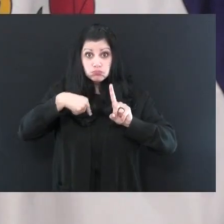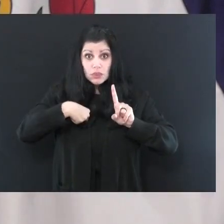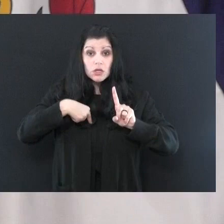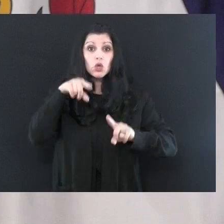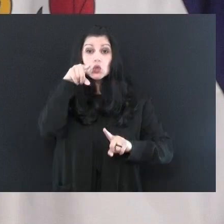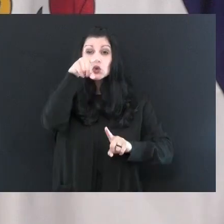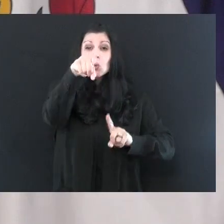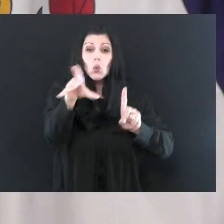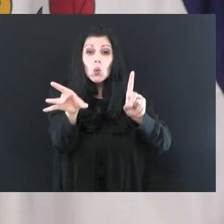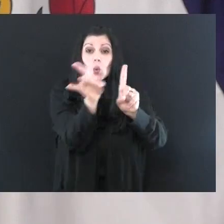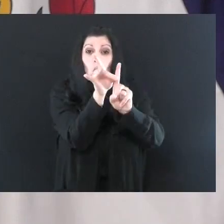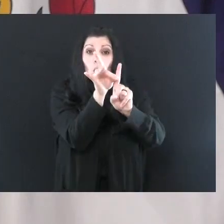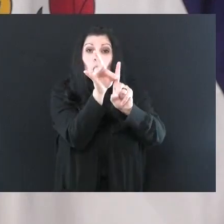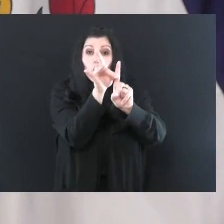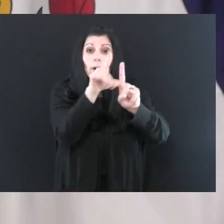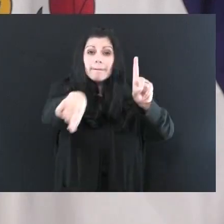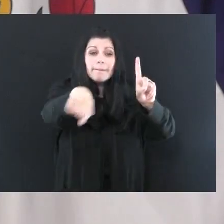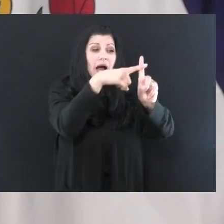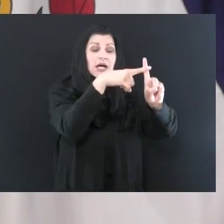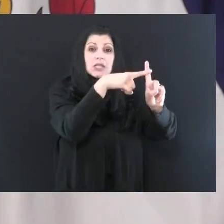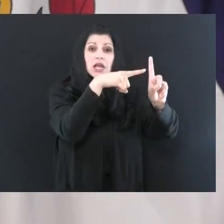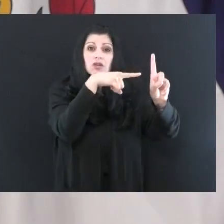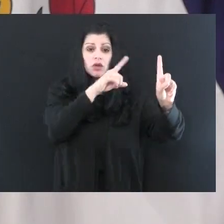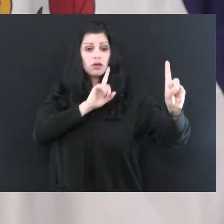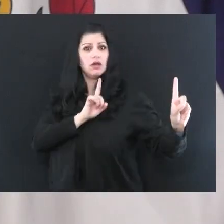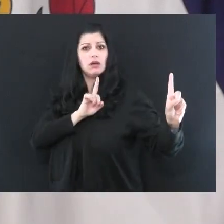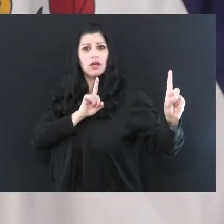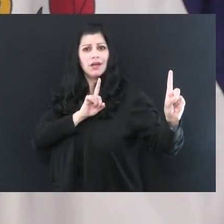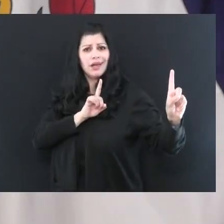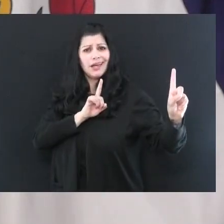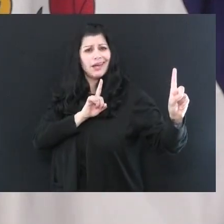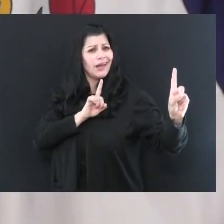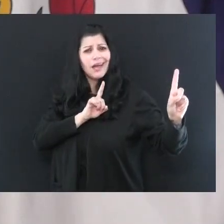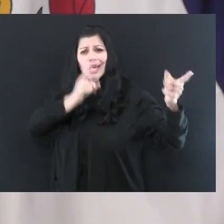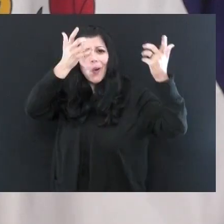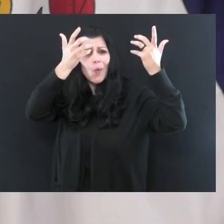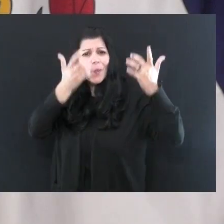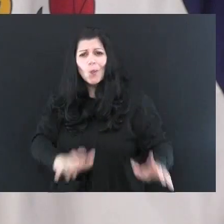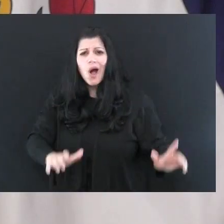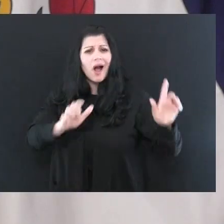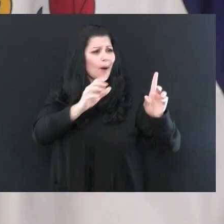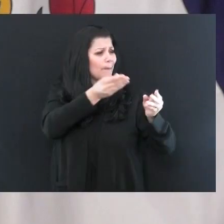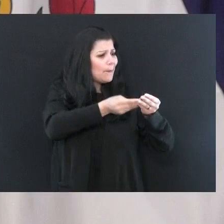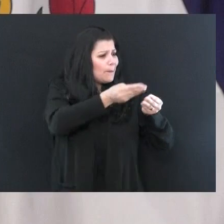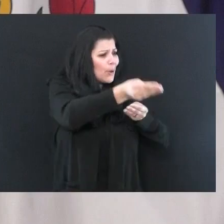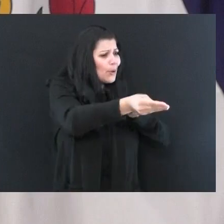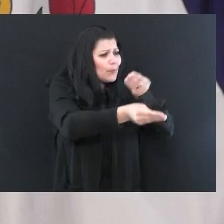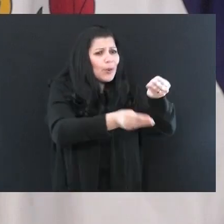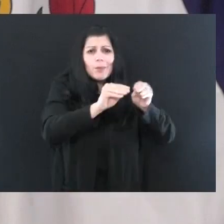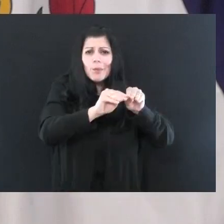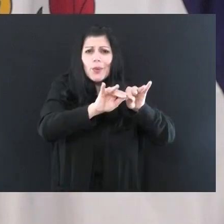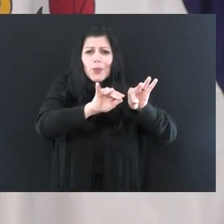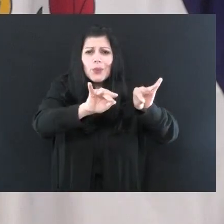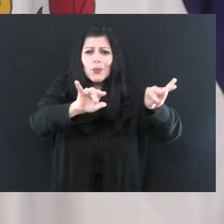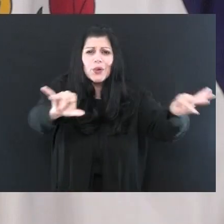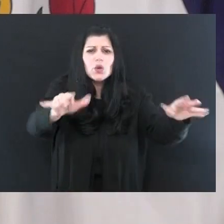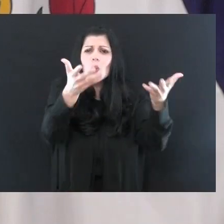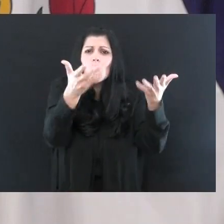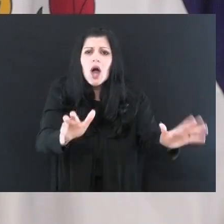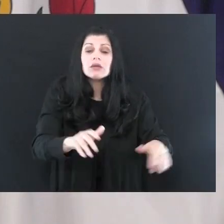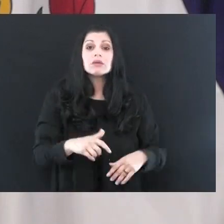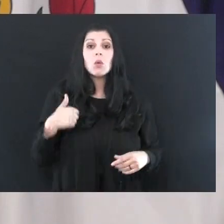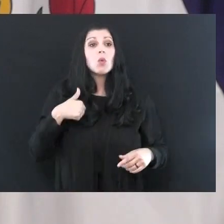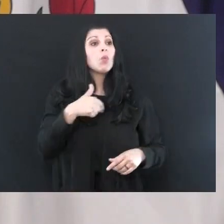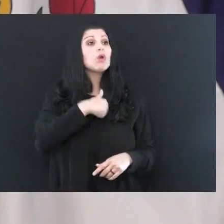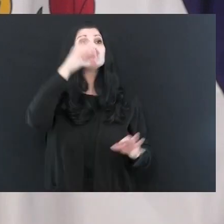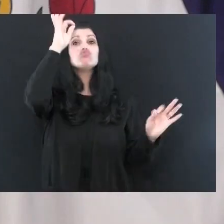positive, surely to God above, we don't want to spread it to somebody else. But if we don't know it, we